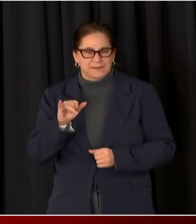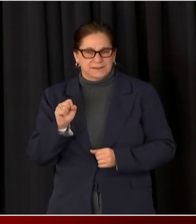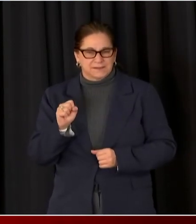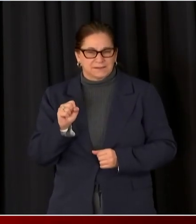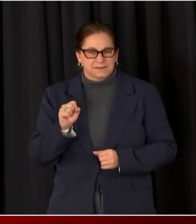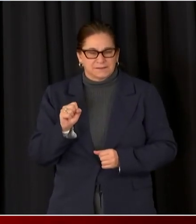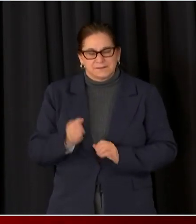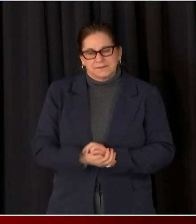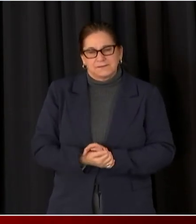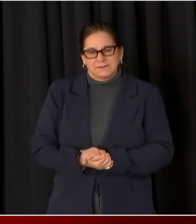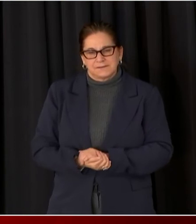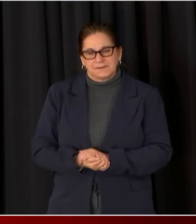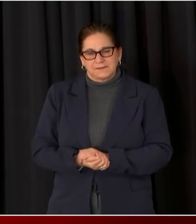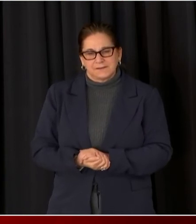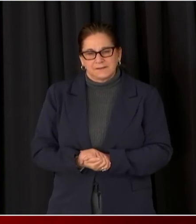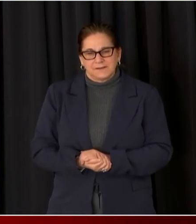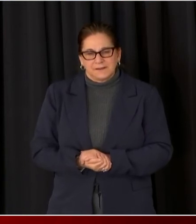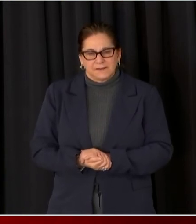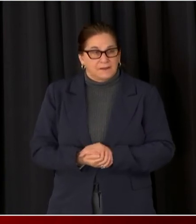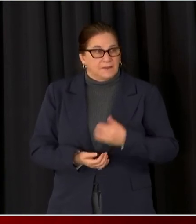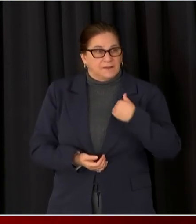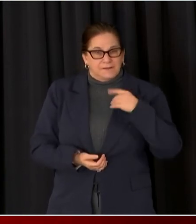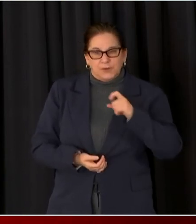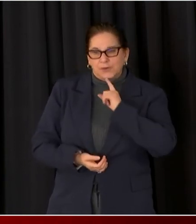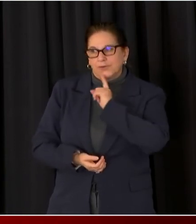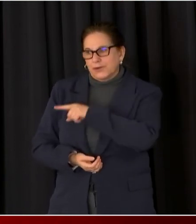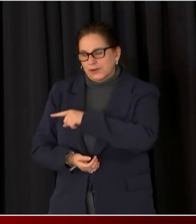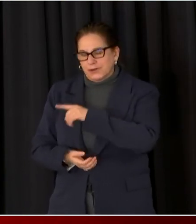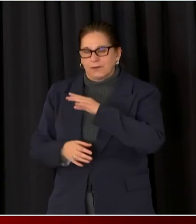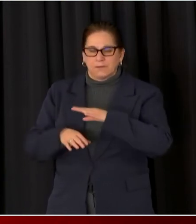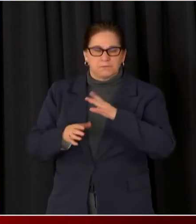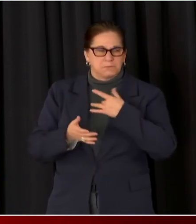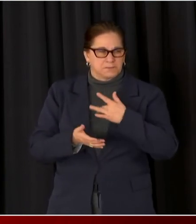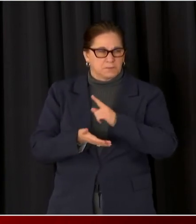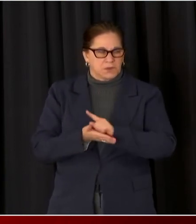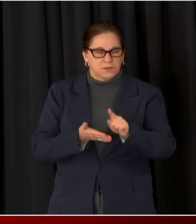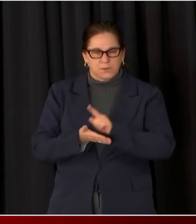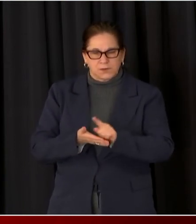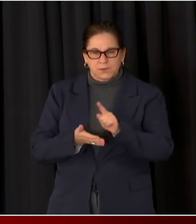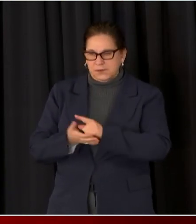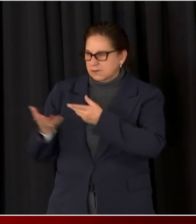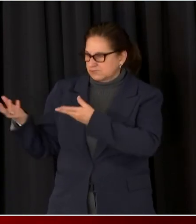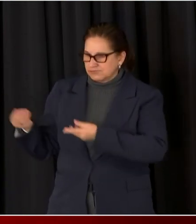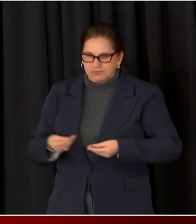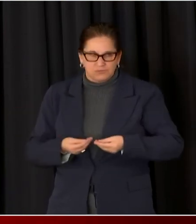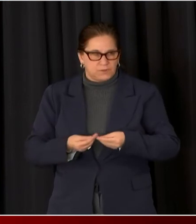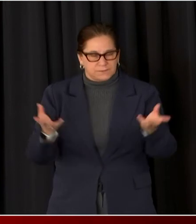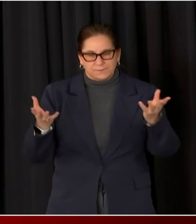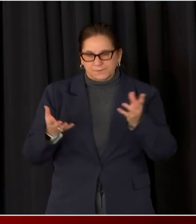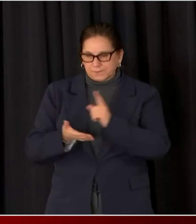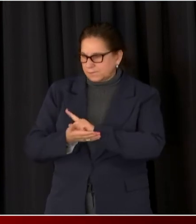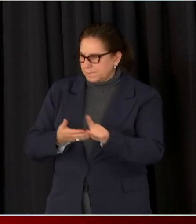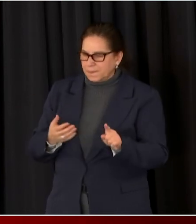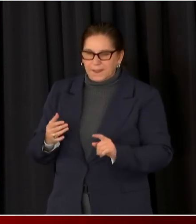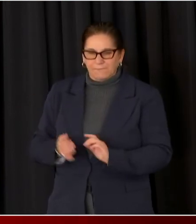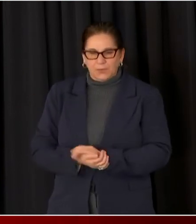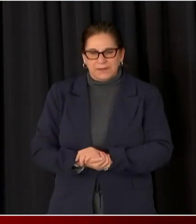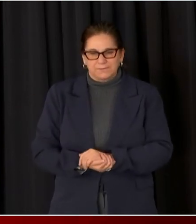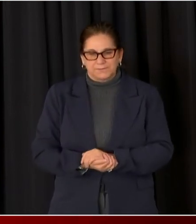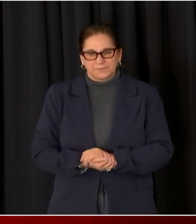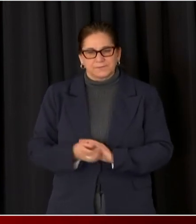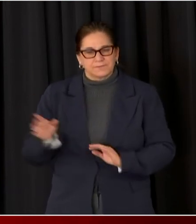made available to us through the ordering system on a weekly or every other week basis. And so a Joe citizen out here that meets some of